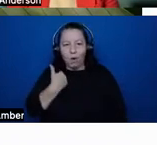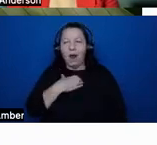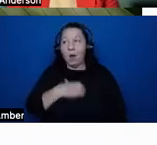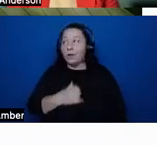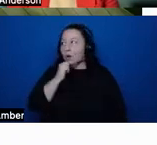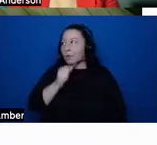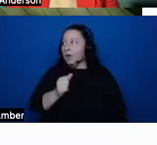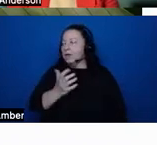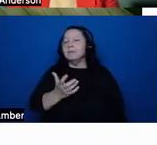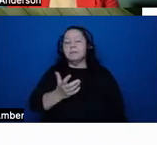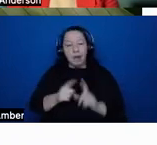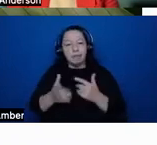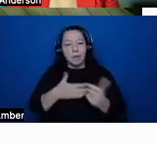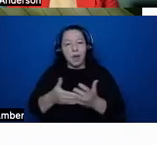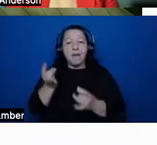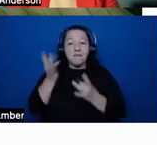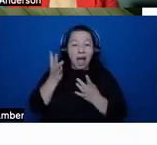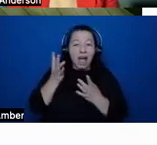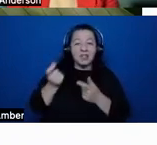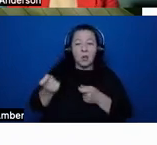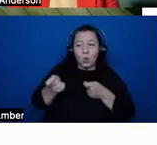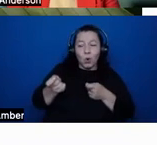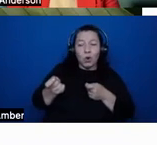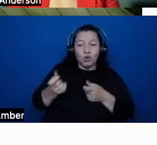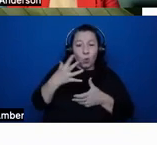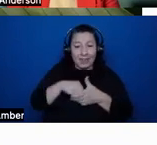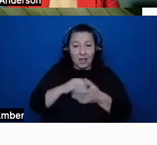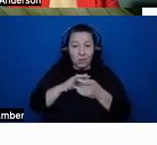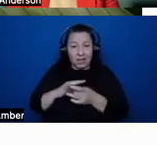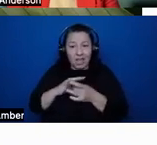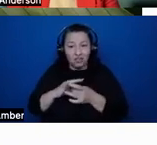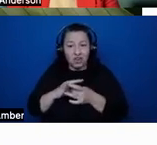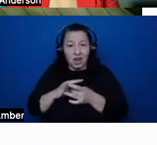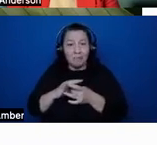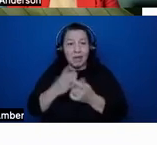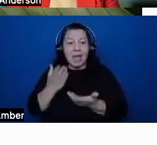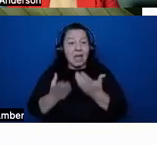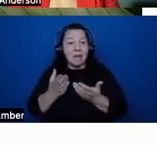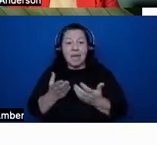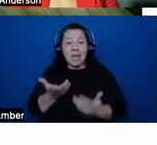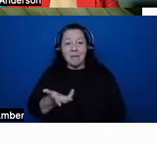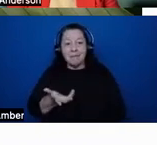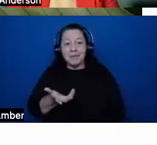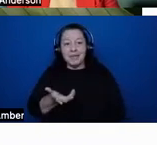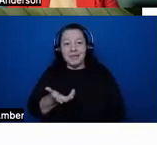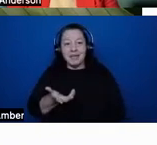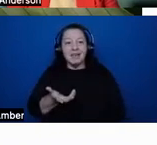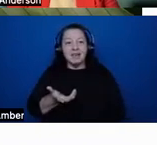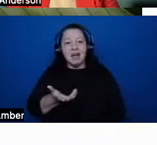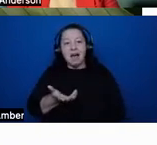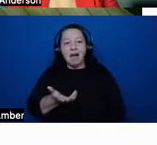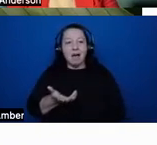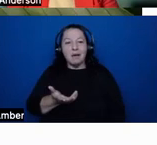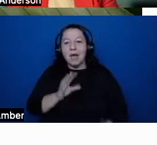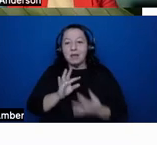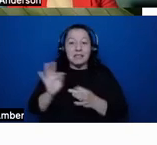know, that violence or coercion in a relationship, maybe even just not just maybe